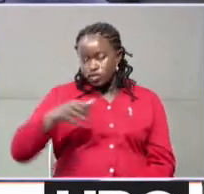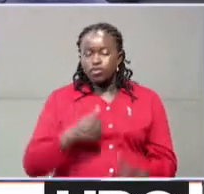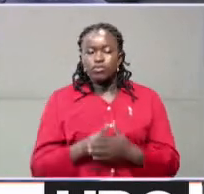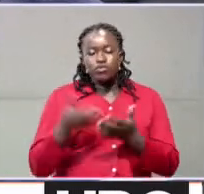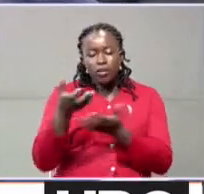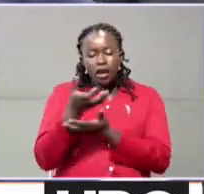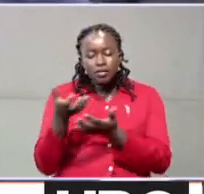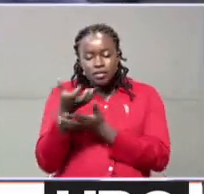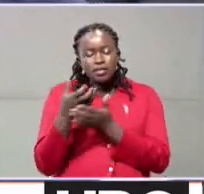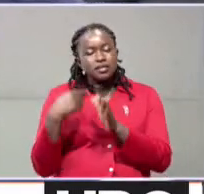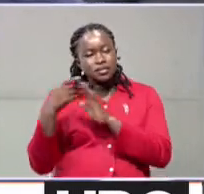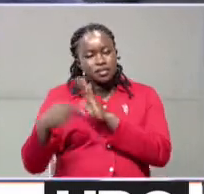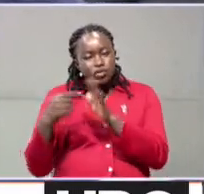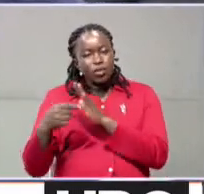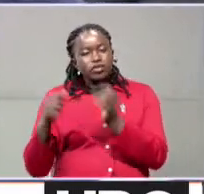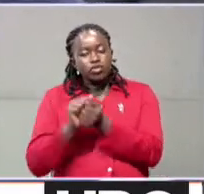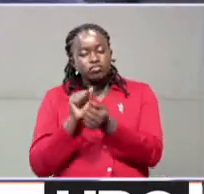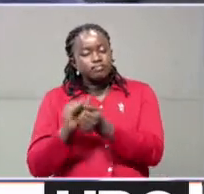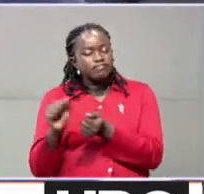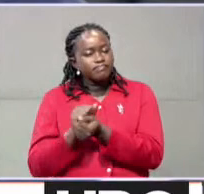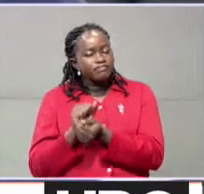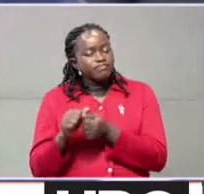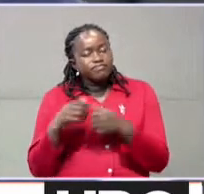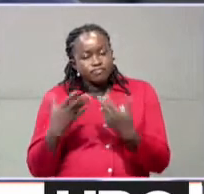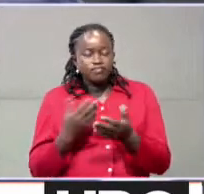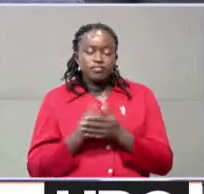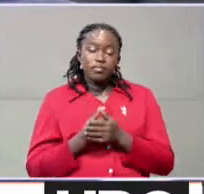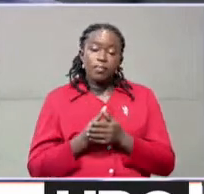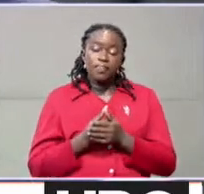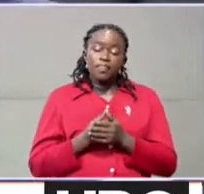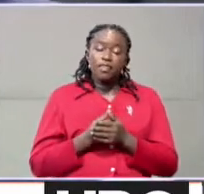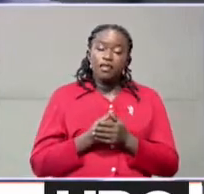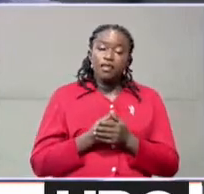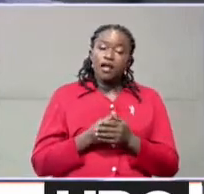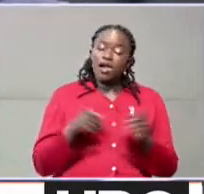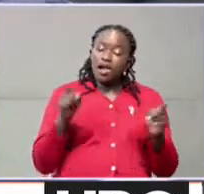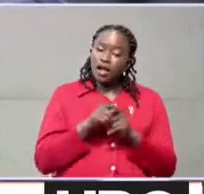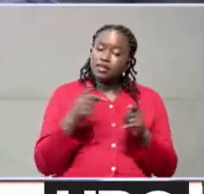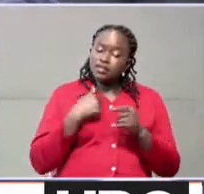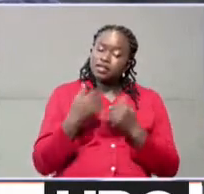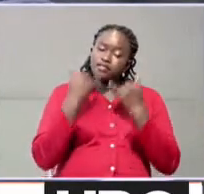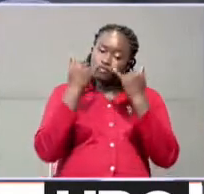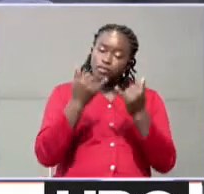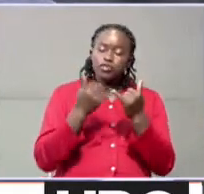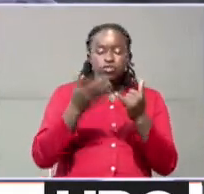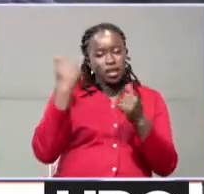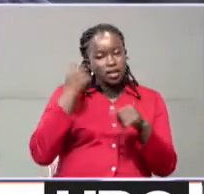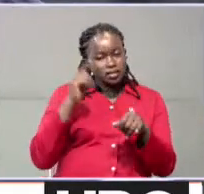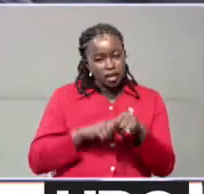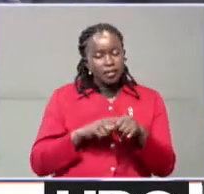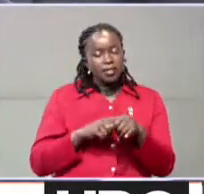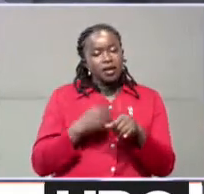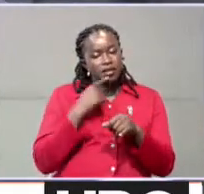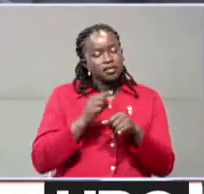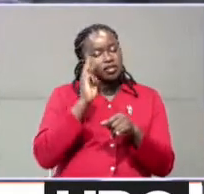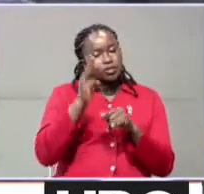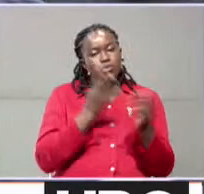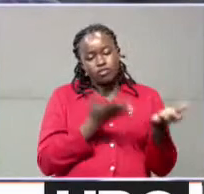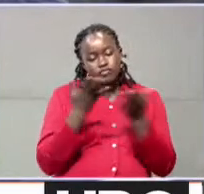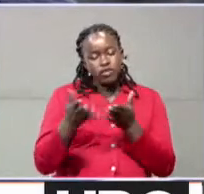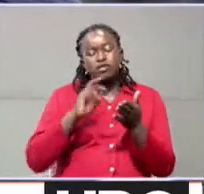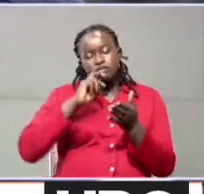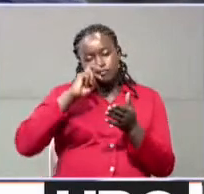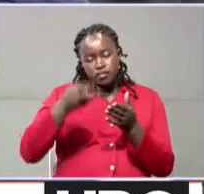situation eternal speaker like i told you the other time that i will come here with the response